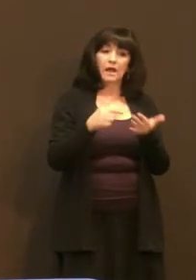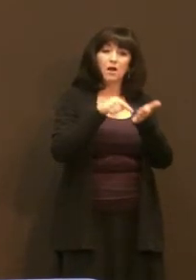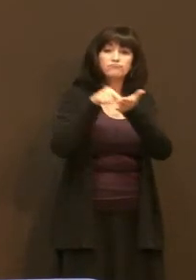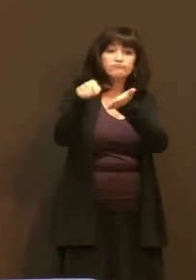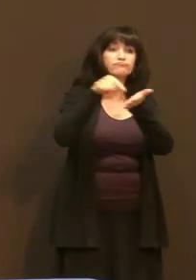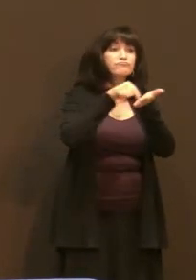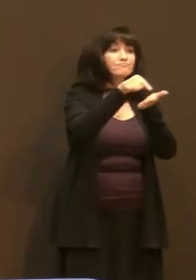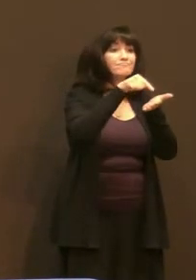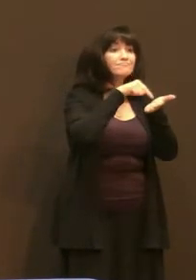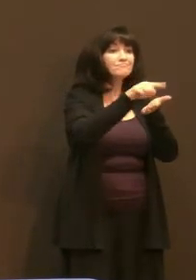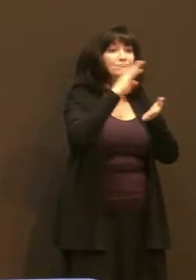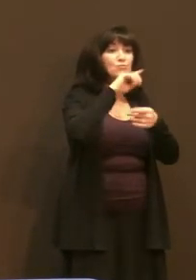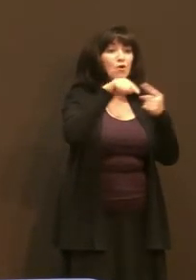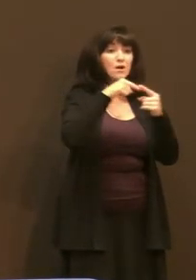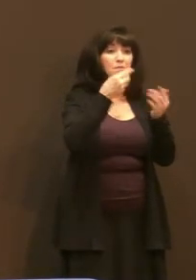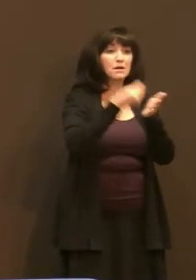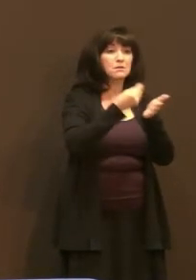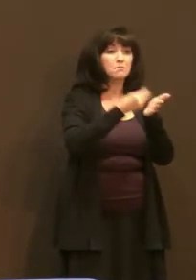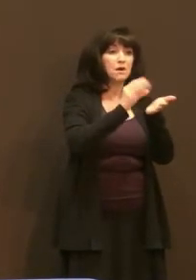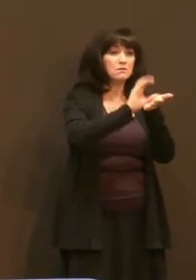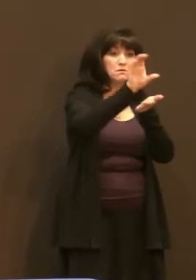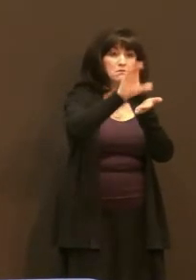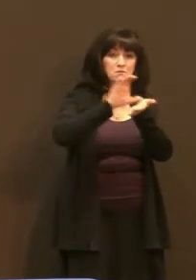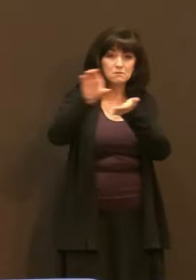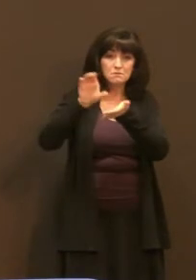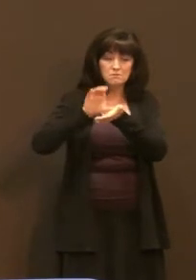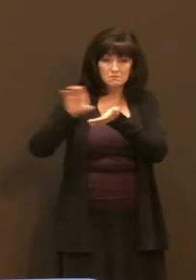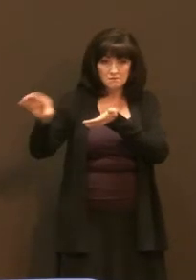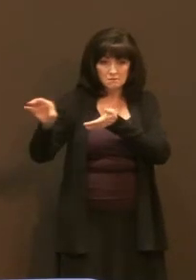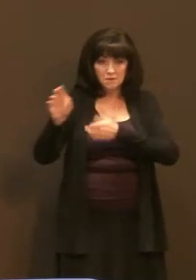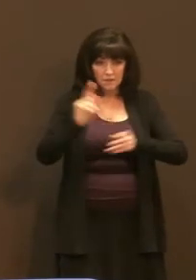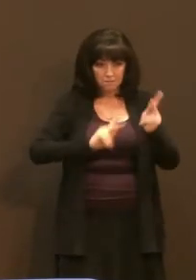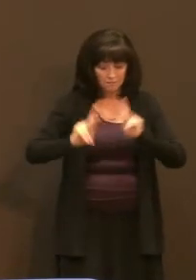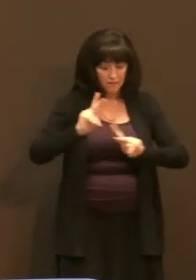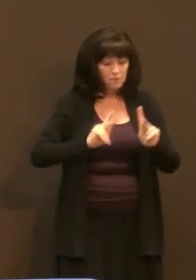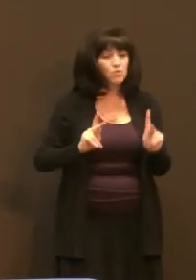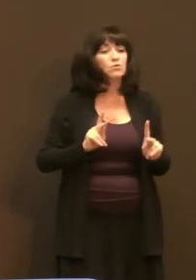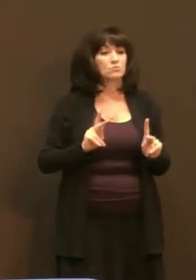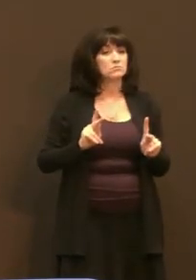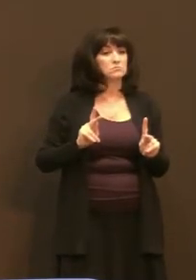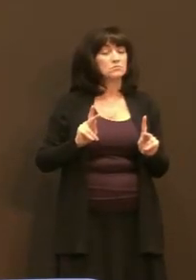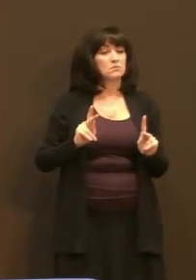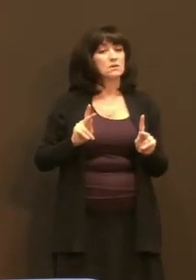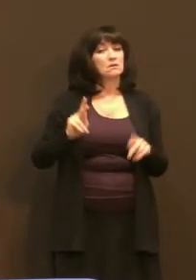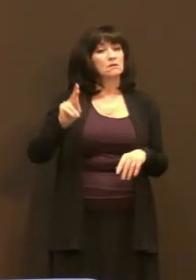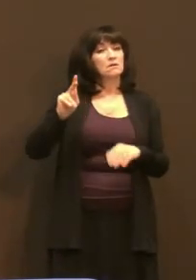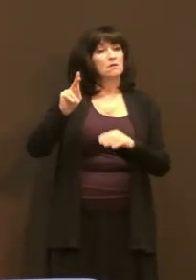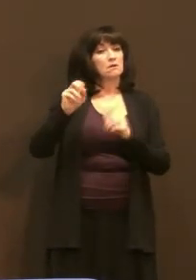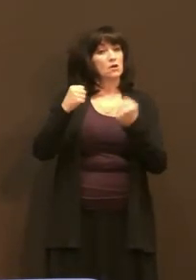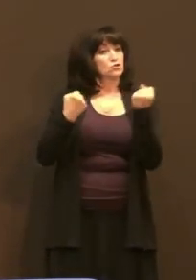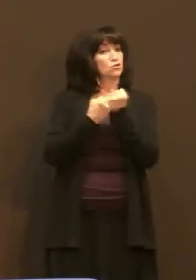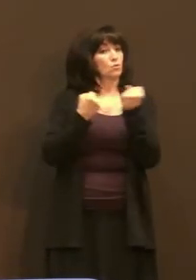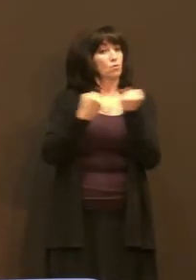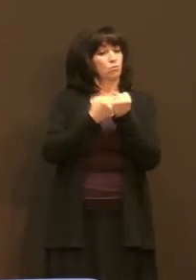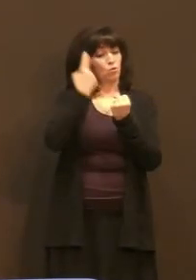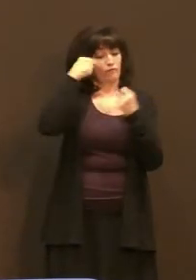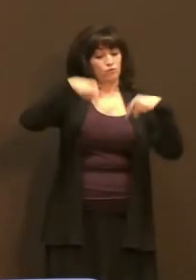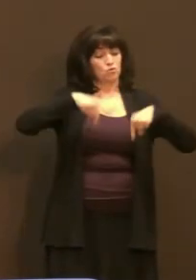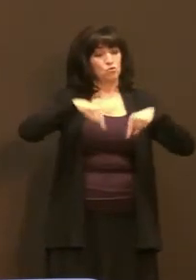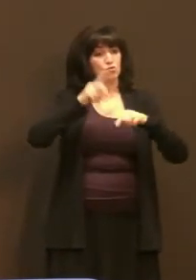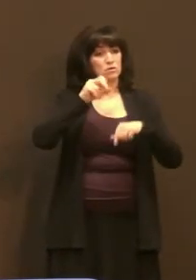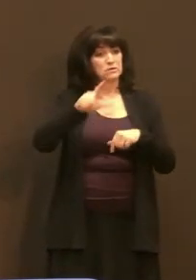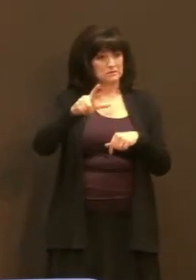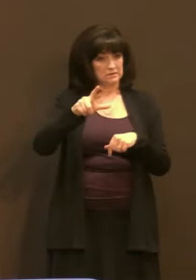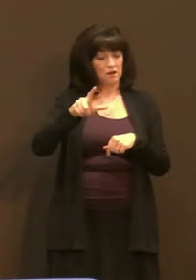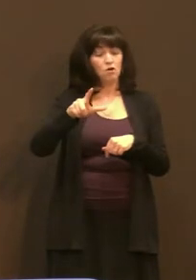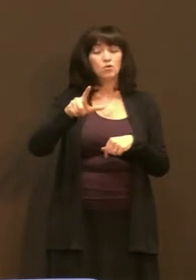that went out, there's going to be a lot of federal support that comes to the state of Delaware. I think it's too early for us to know what programs are going to align with